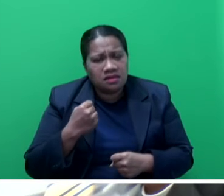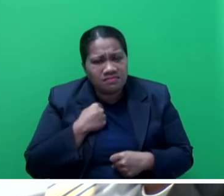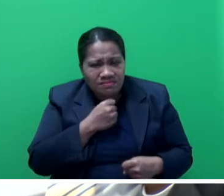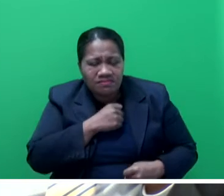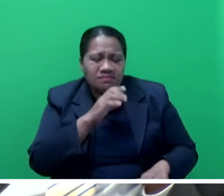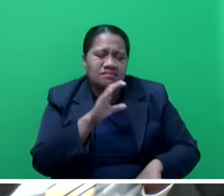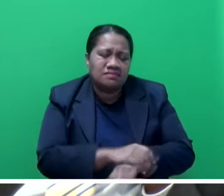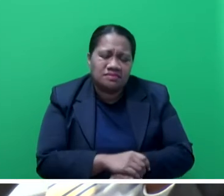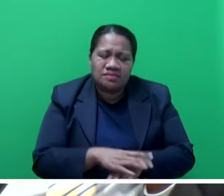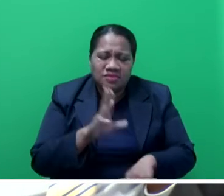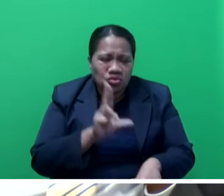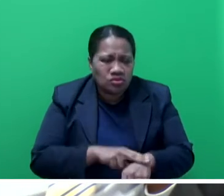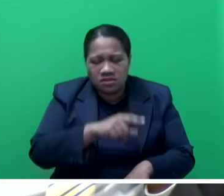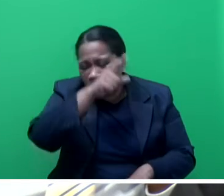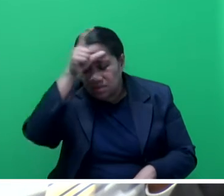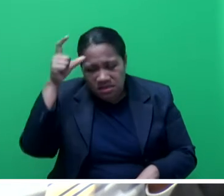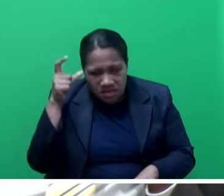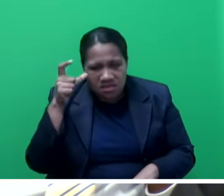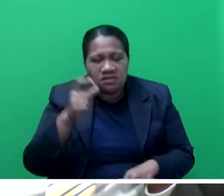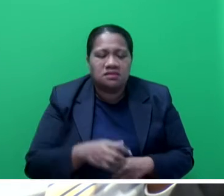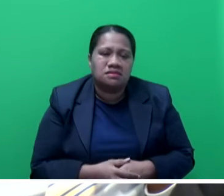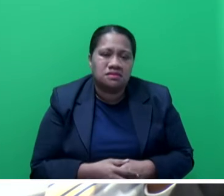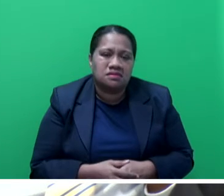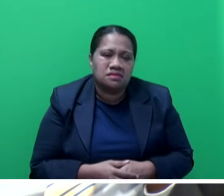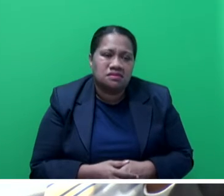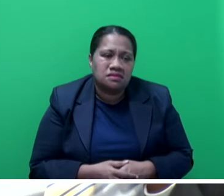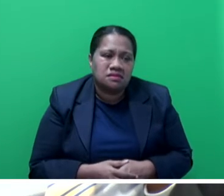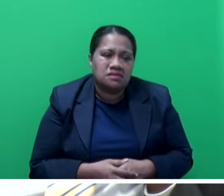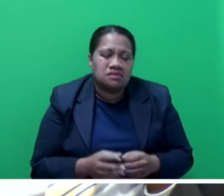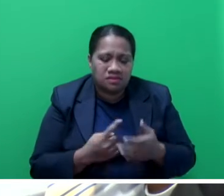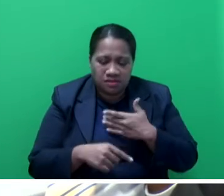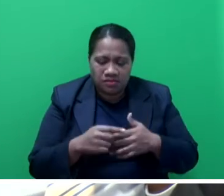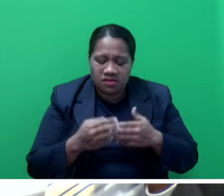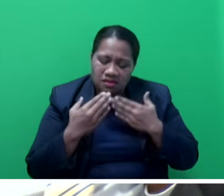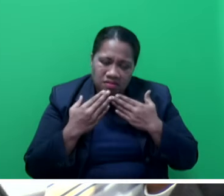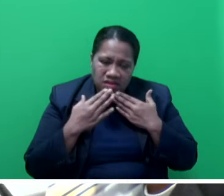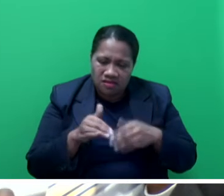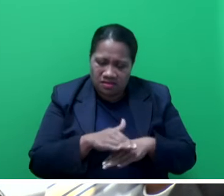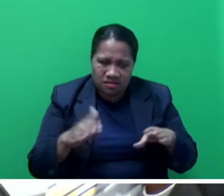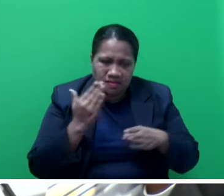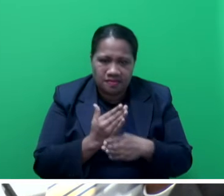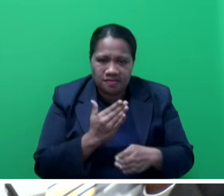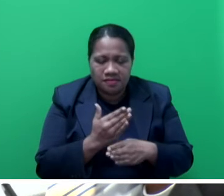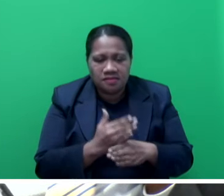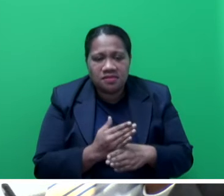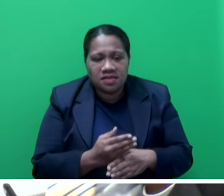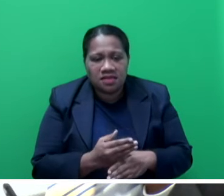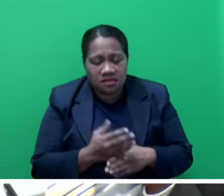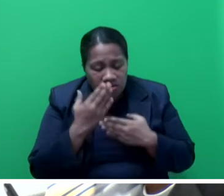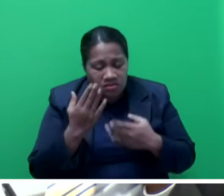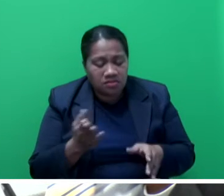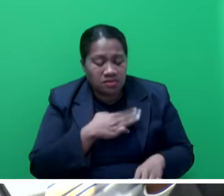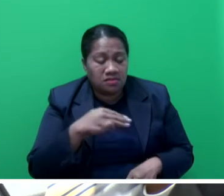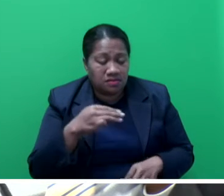of Health and Medical Services. I also pay the respect to the Fijian government and the Honourable Prime Minister for the immediate decisive actions from the